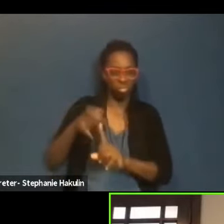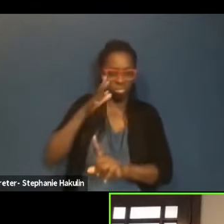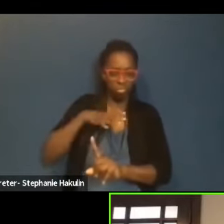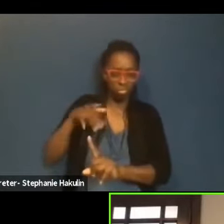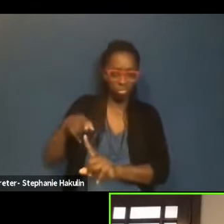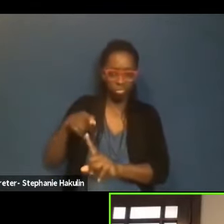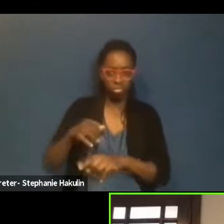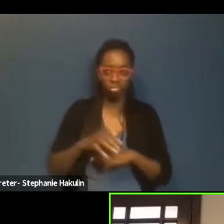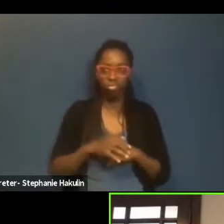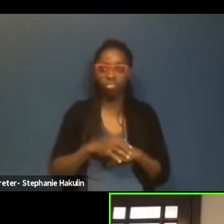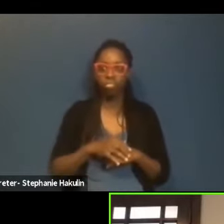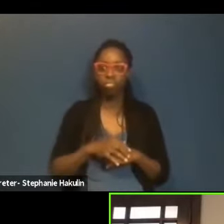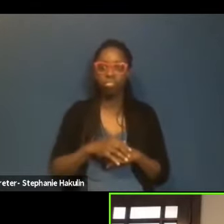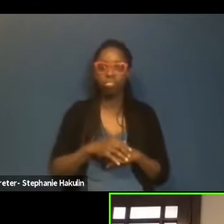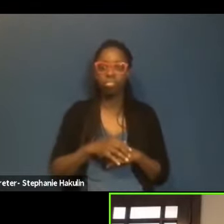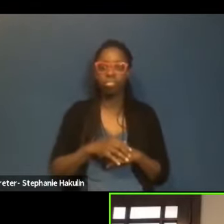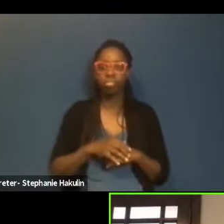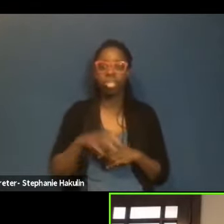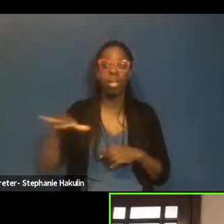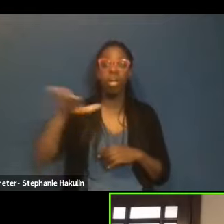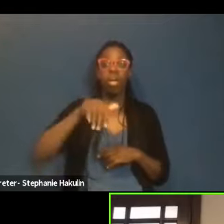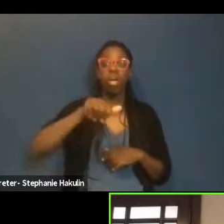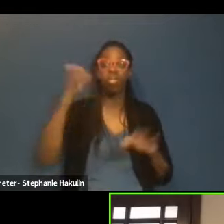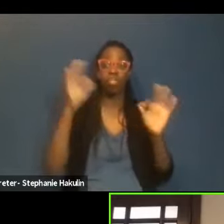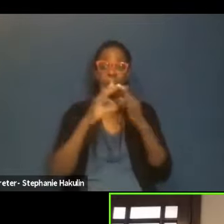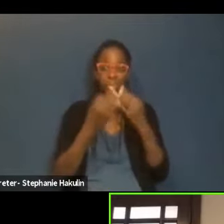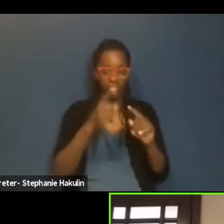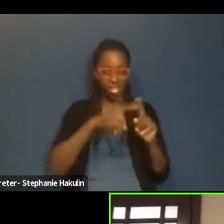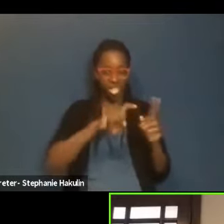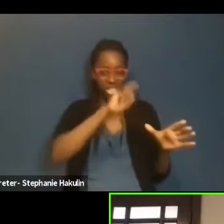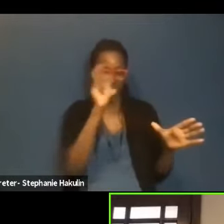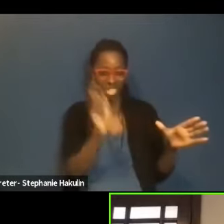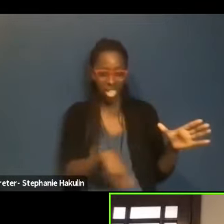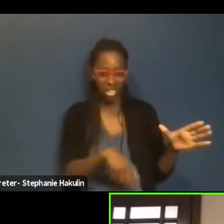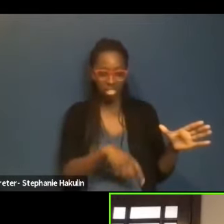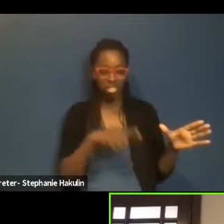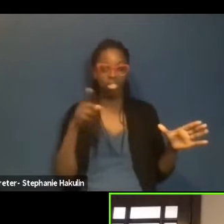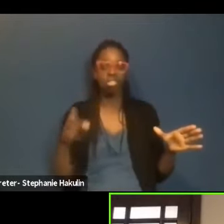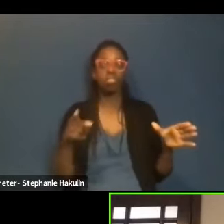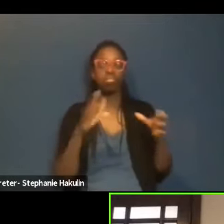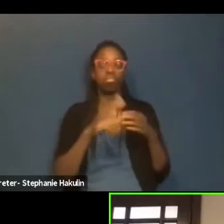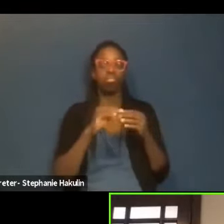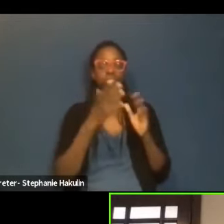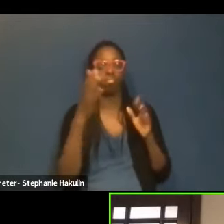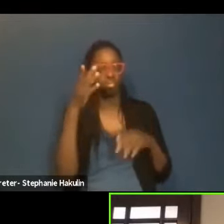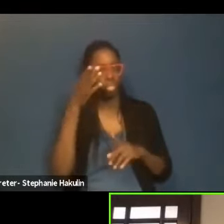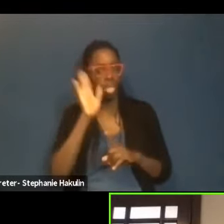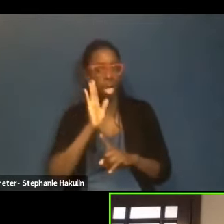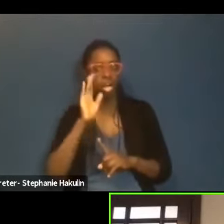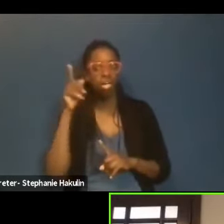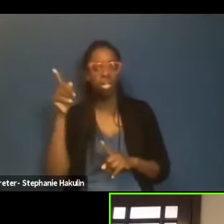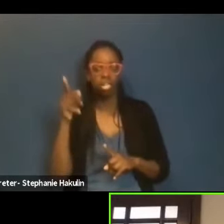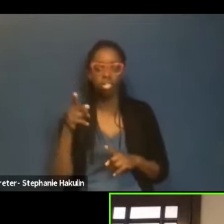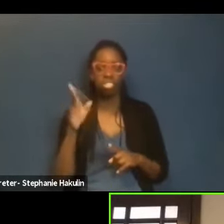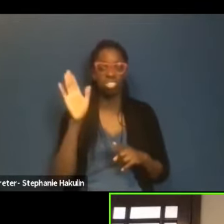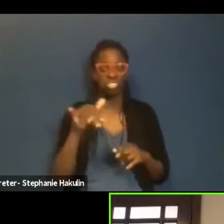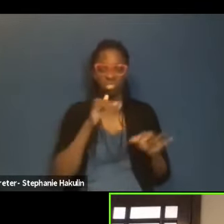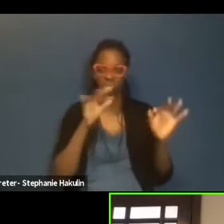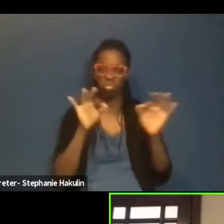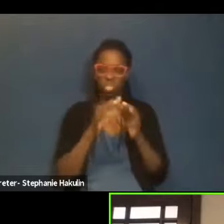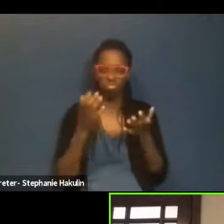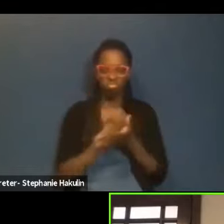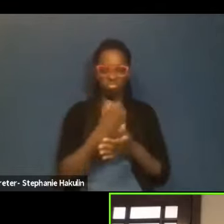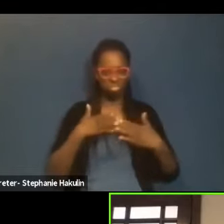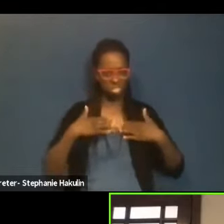God's clause, I am not worthy of my own body. I will plant them on their land, and never again shall they be uprooted out of the land that